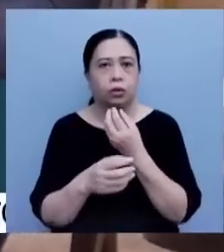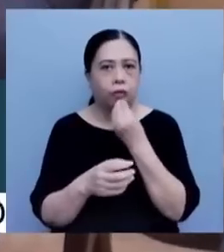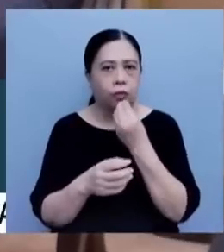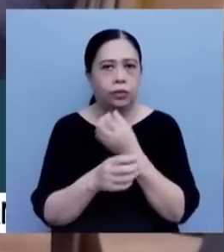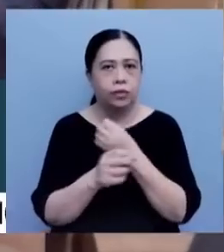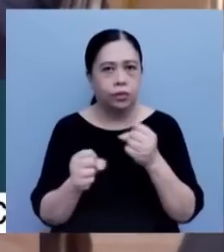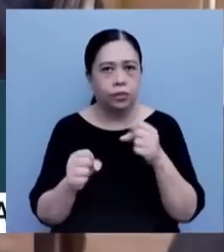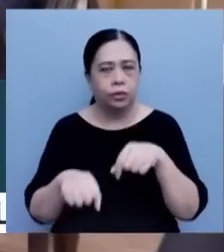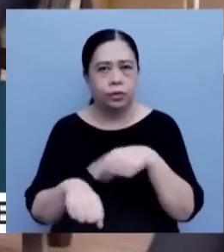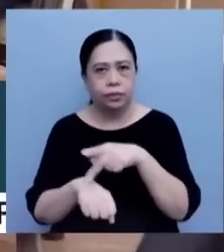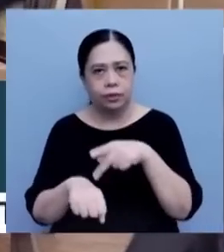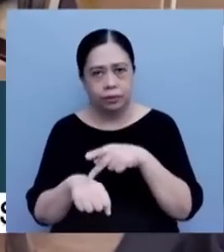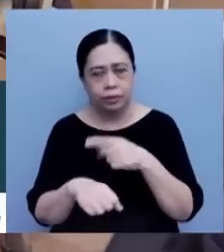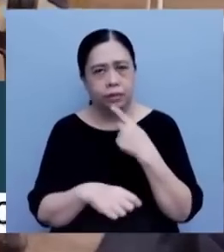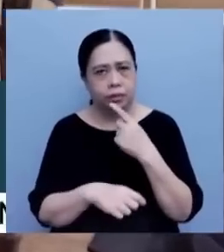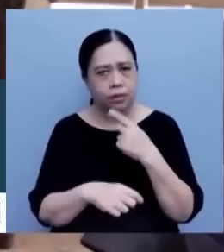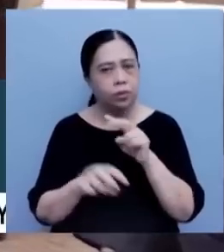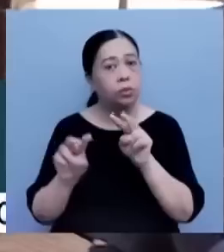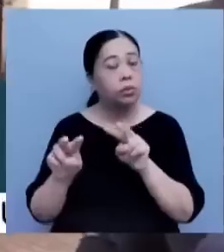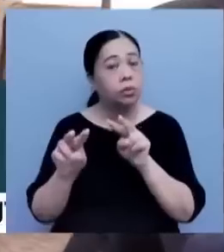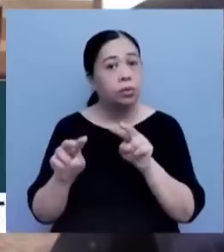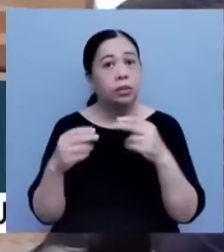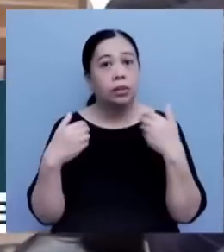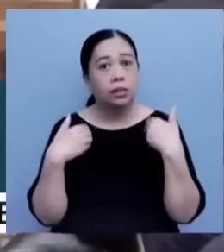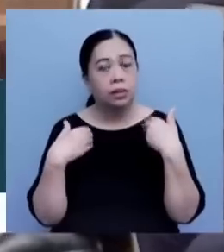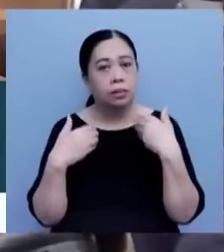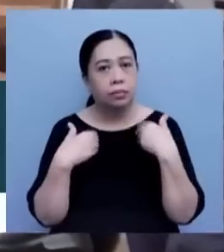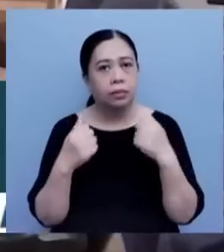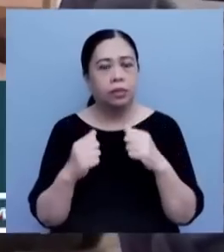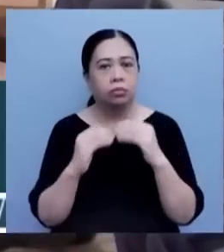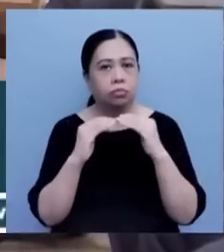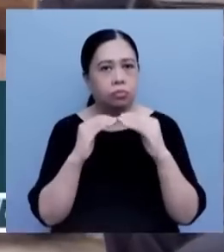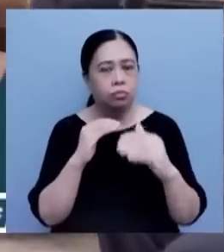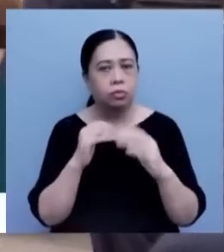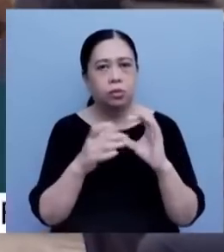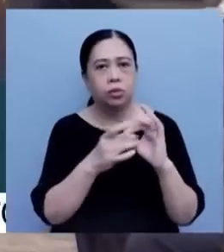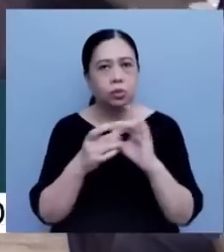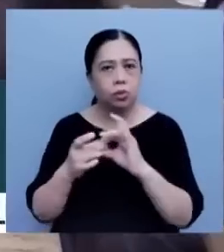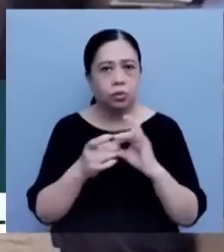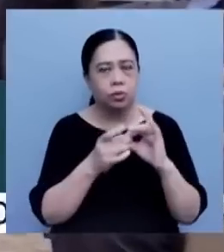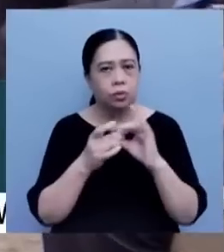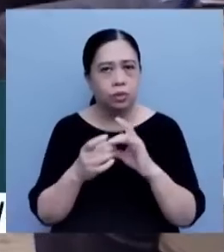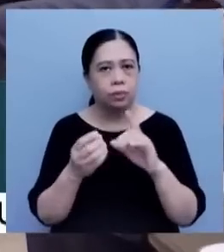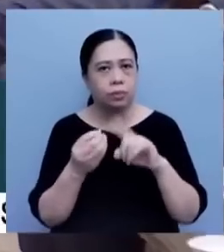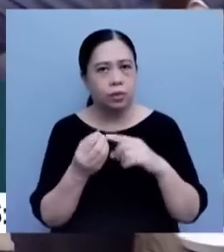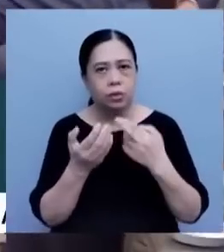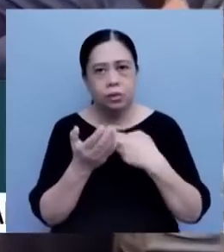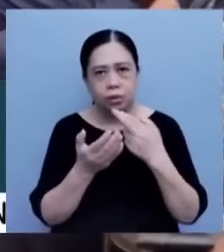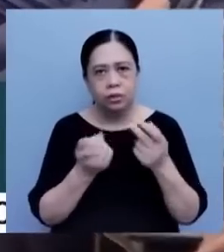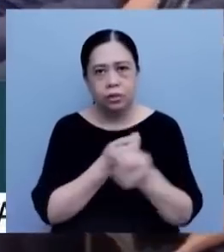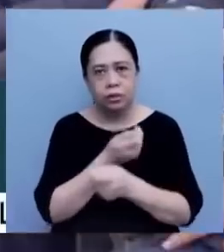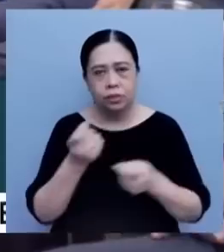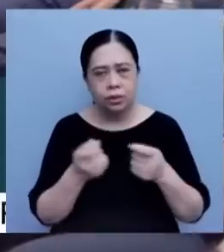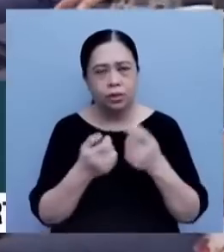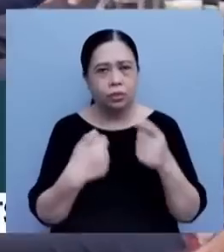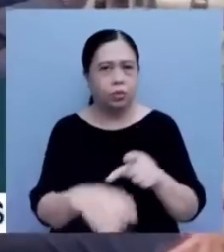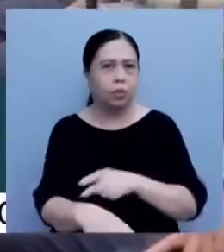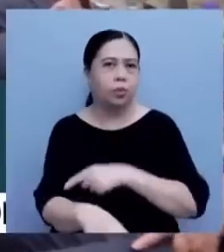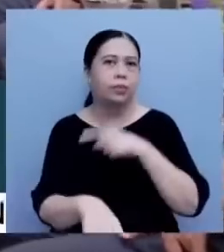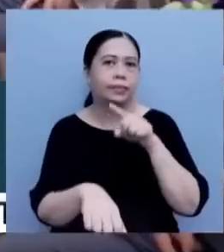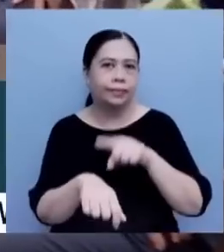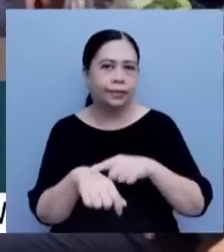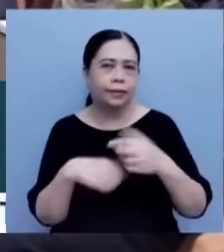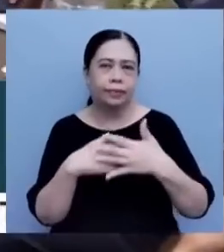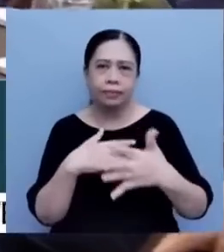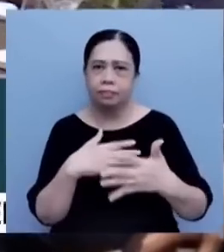the Philippines. He says he looks forward to having a stable framework of cooperation on rice trade for a long period of at